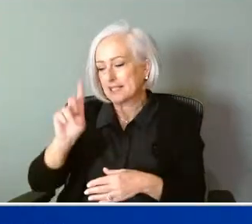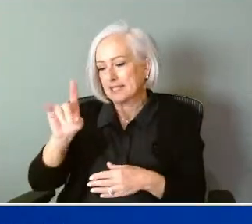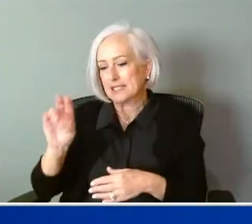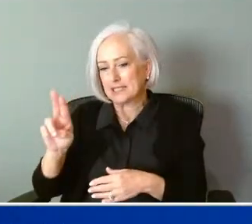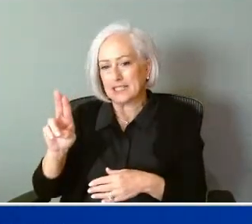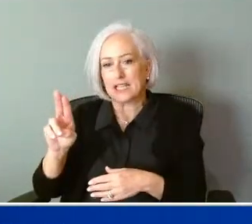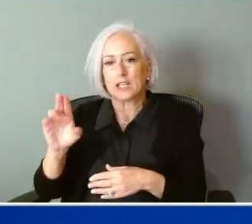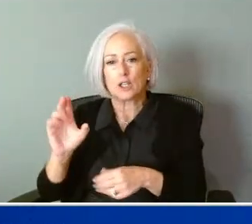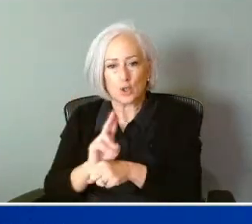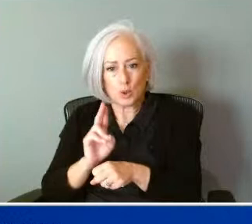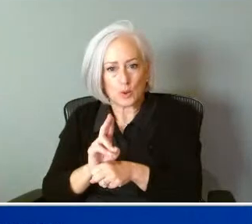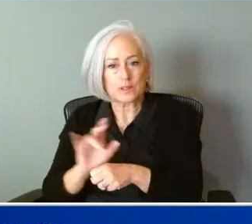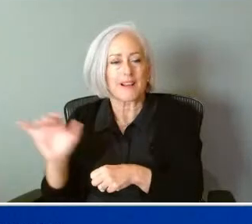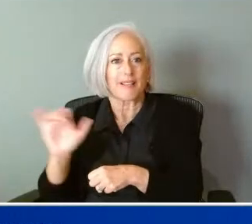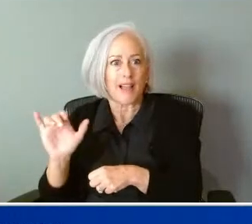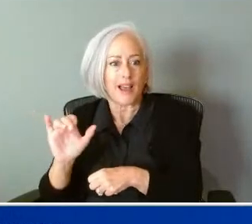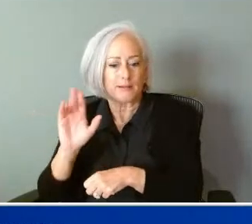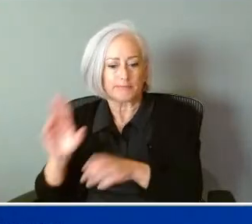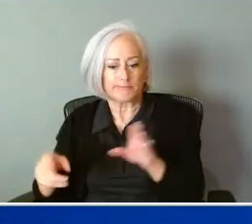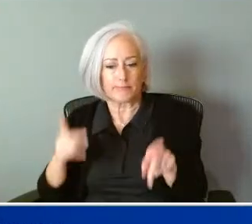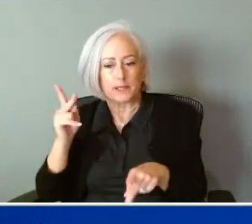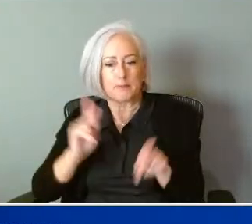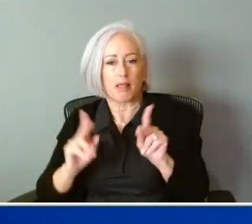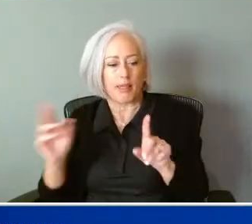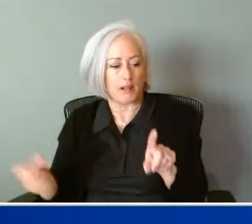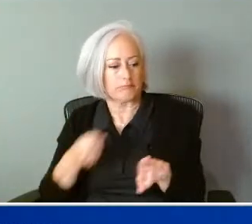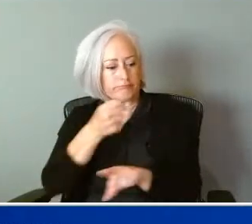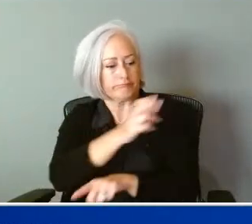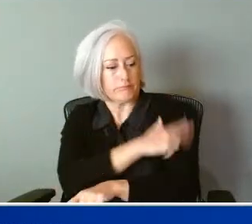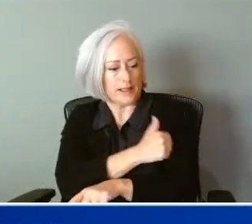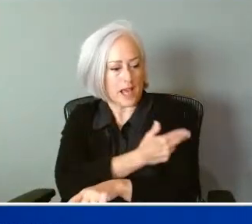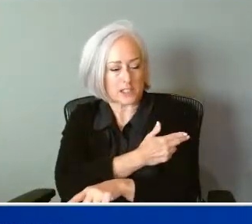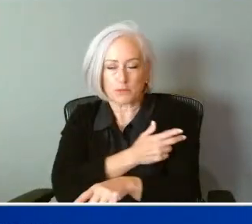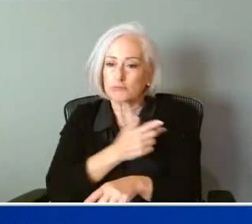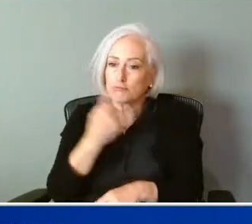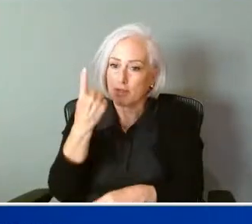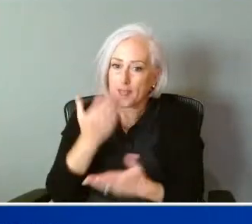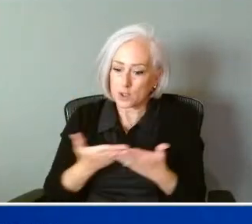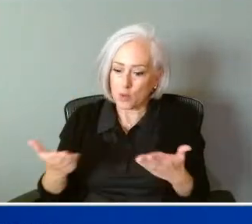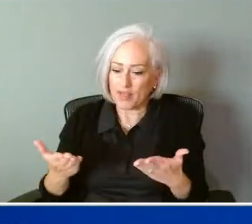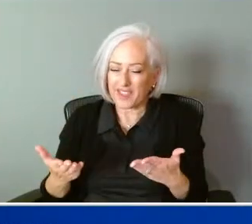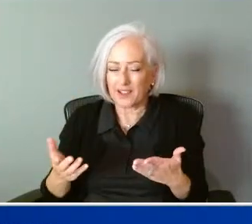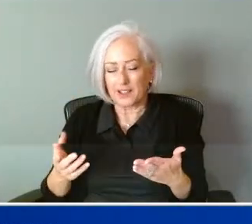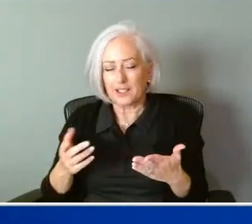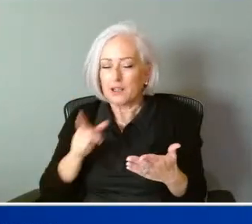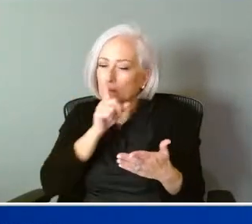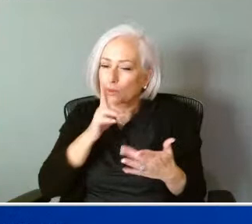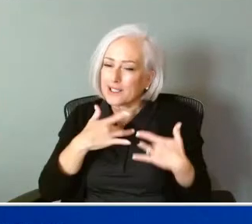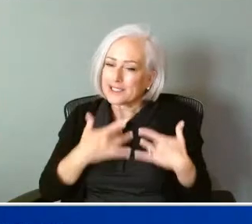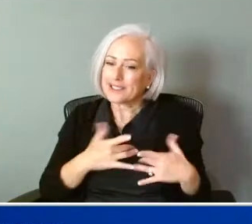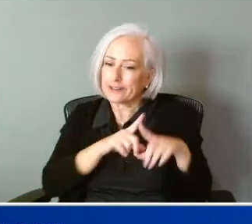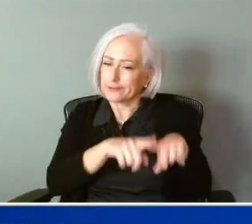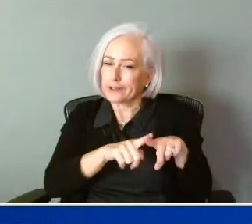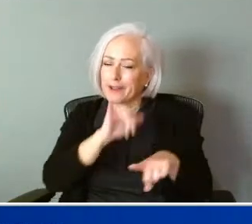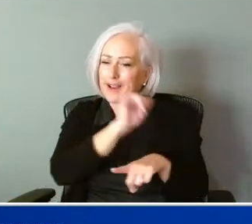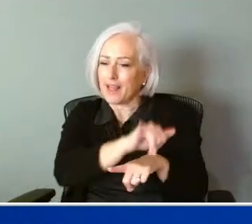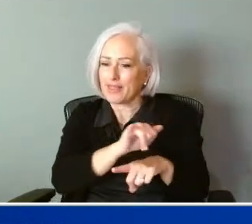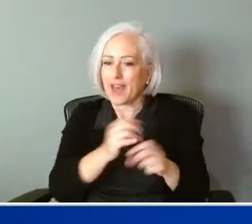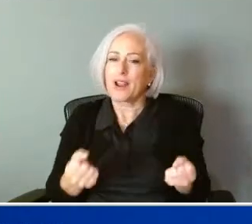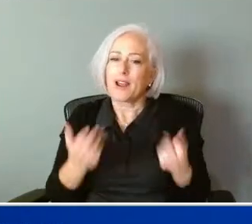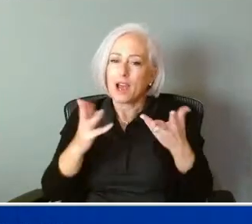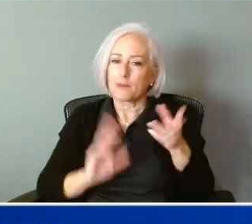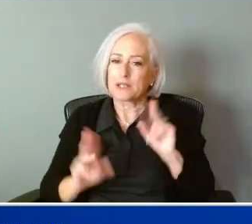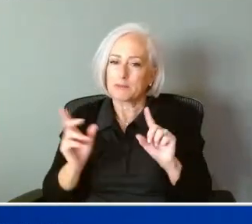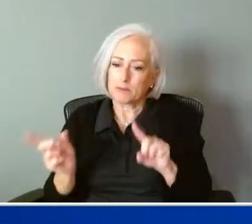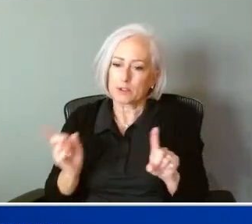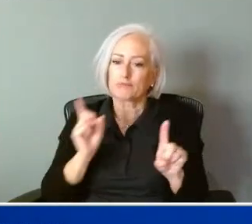are one of those things, and we are really using that as probably the best bellwether for circulation of the virus because it